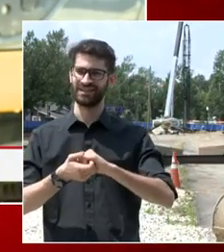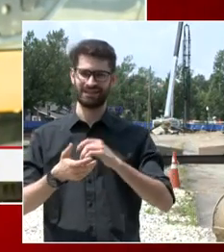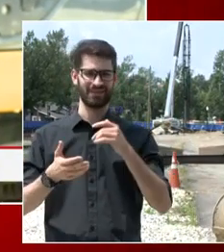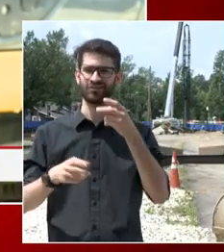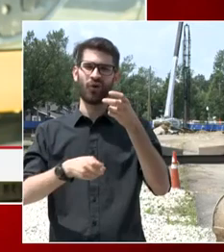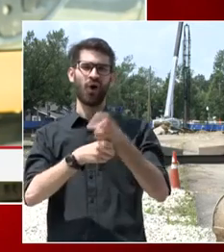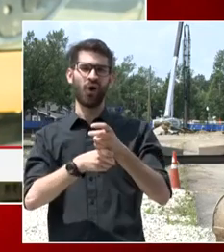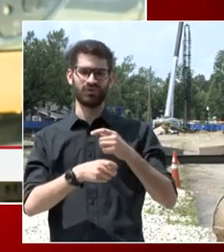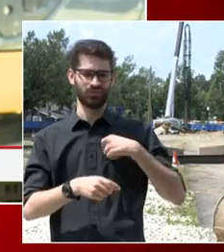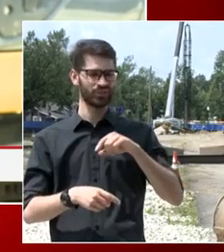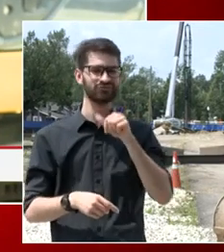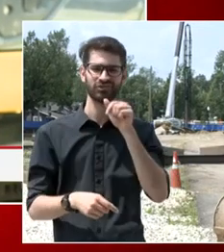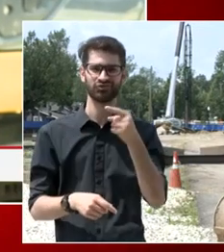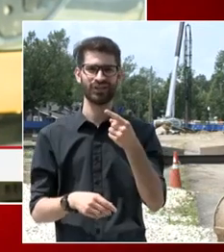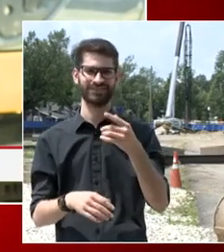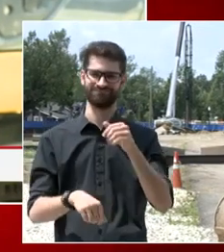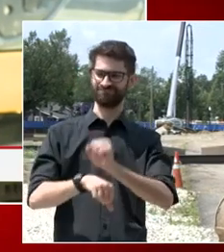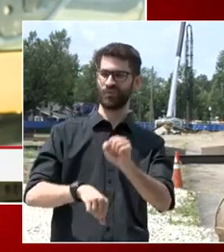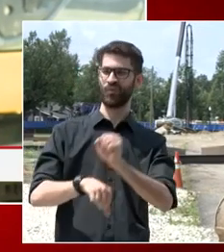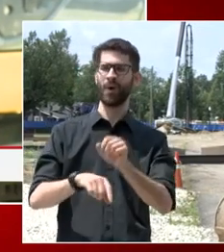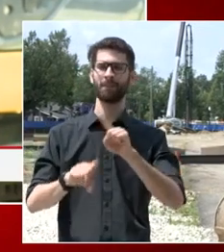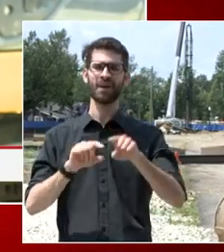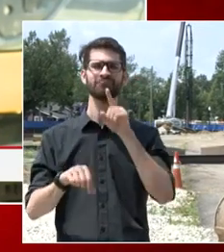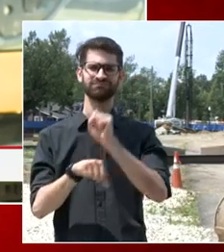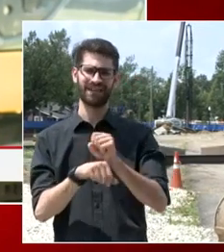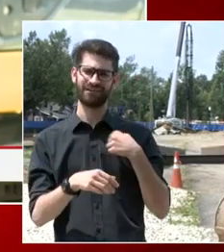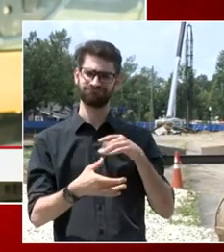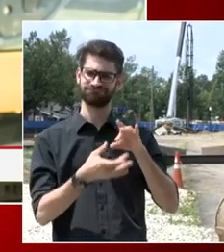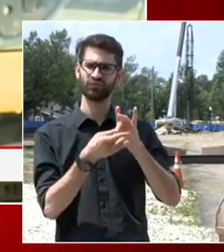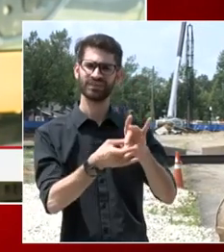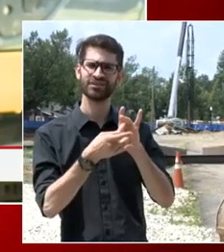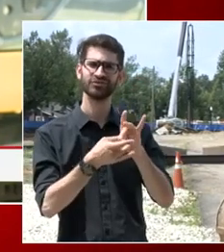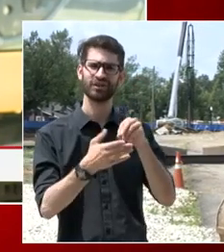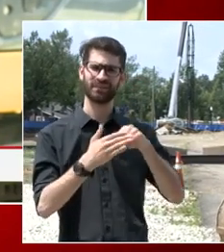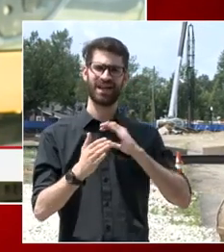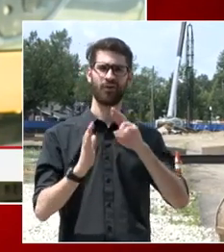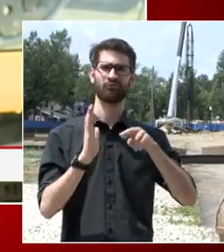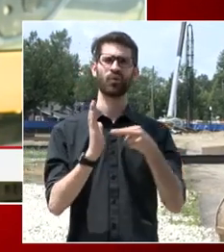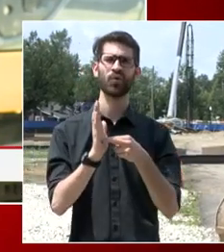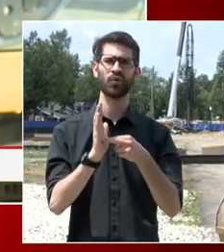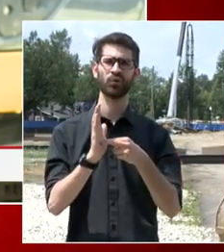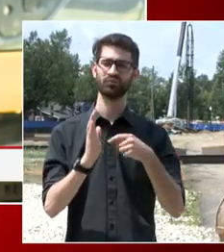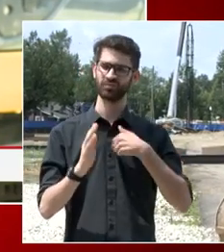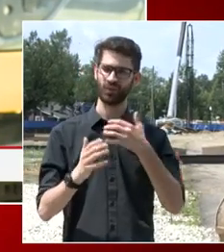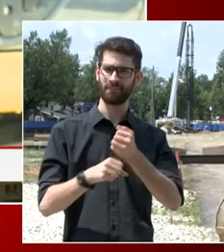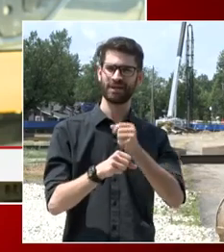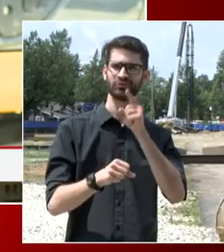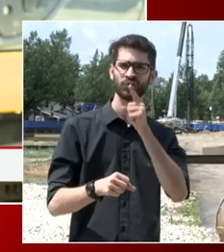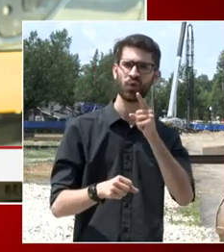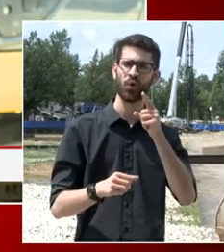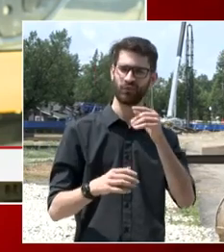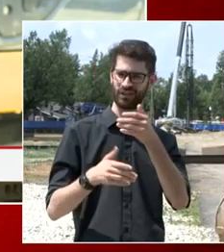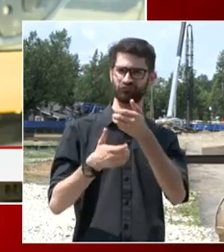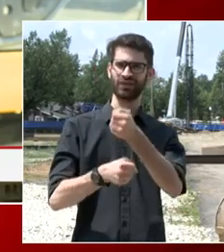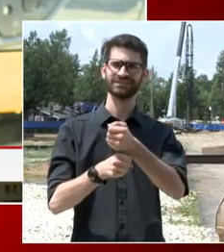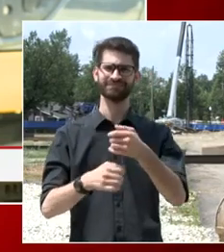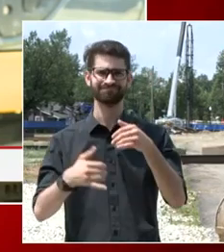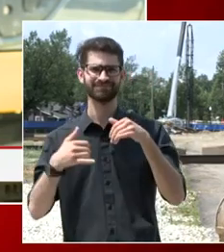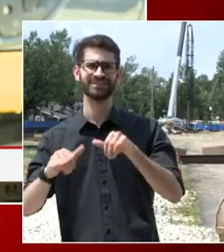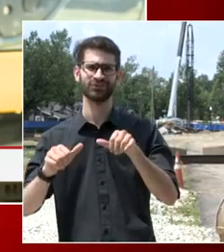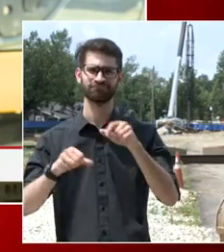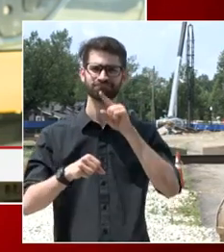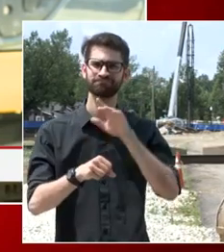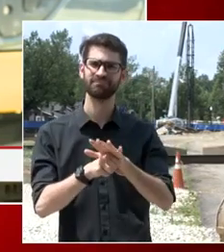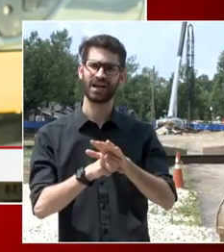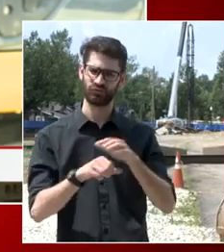have jobs, we build relationships in our roles, and people begin to have a level of trust in us that we will do what we said we will